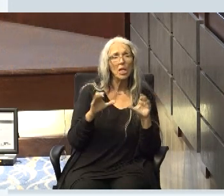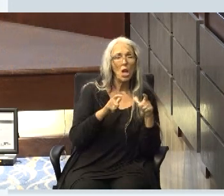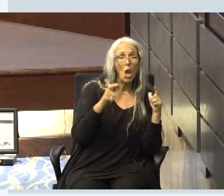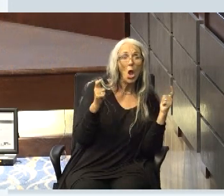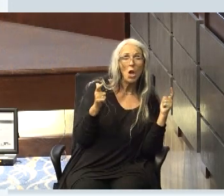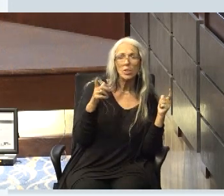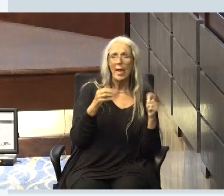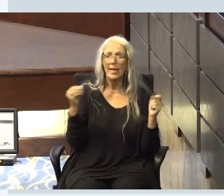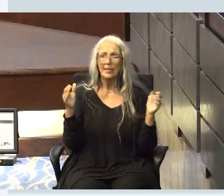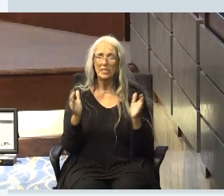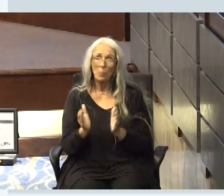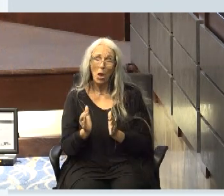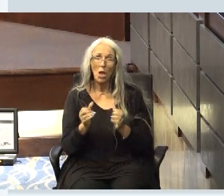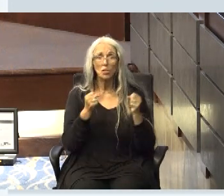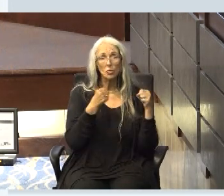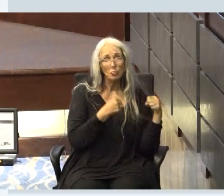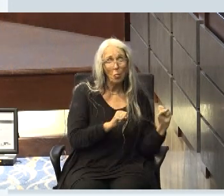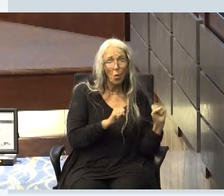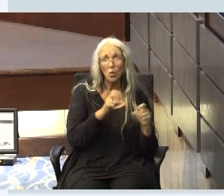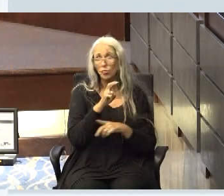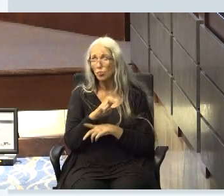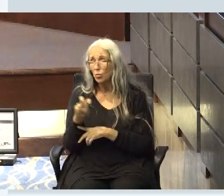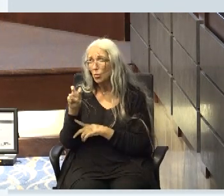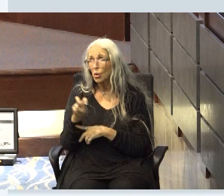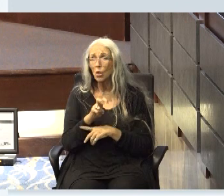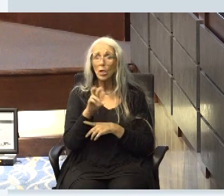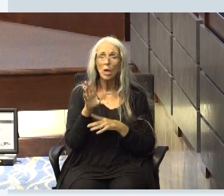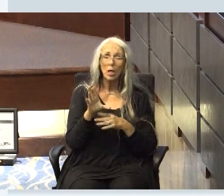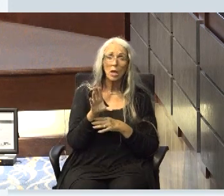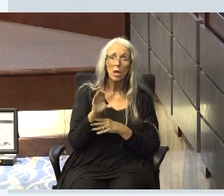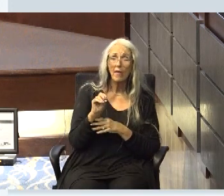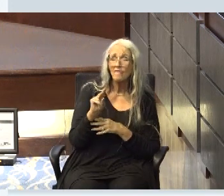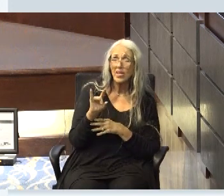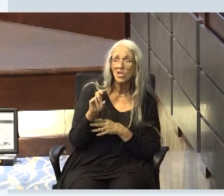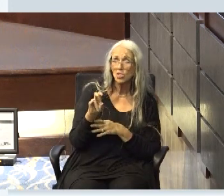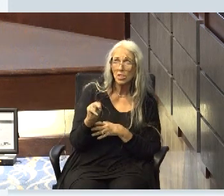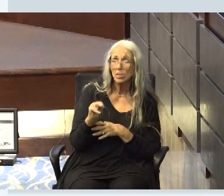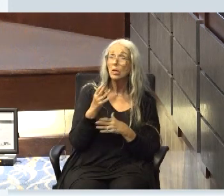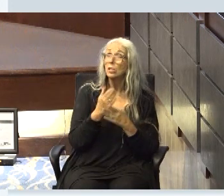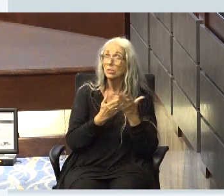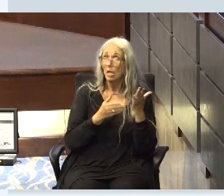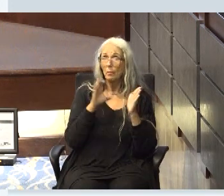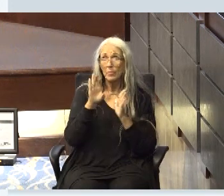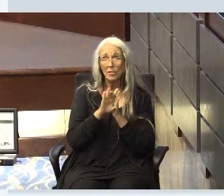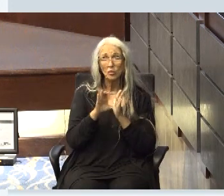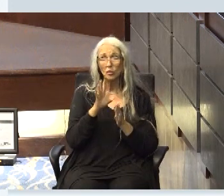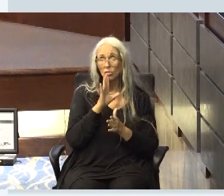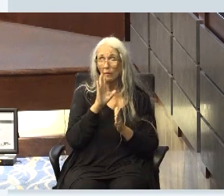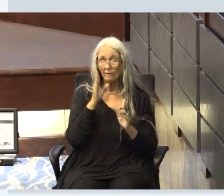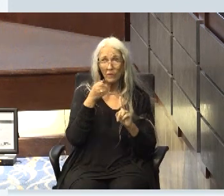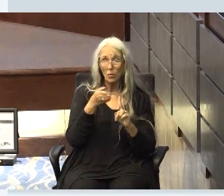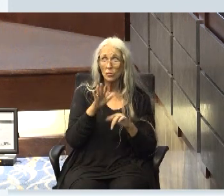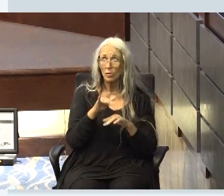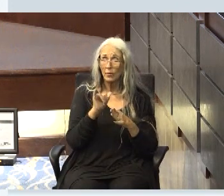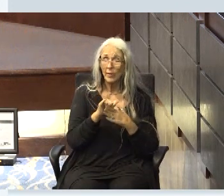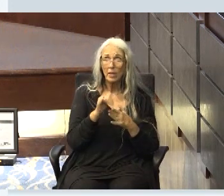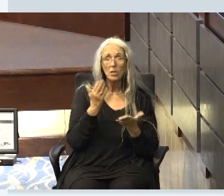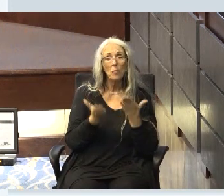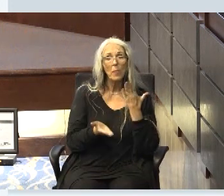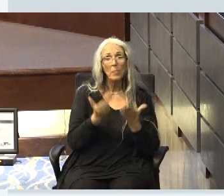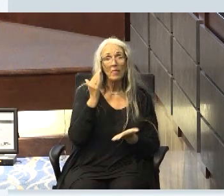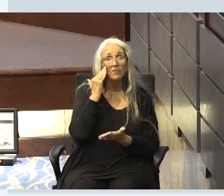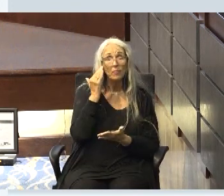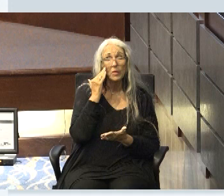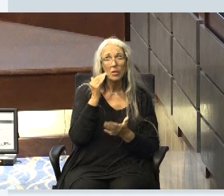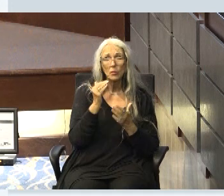scale, sports, tourism, convention, and so some of these images here kind of speak to that you may be familiar